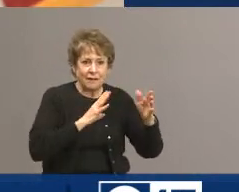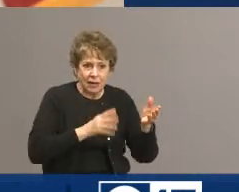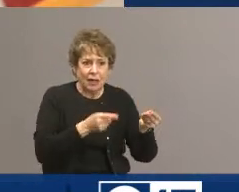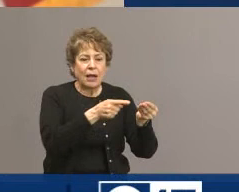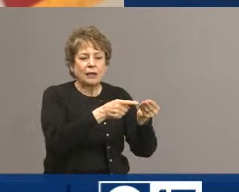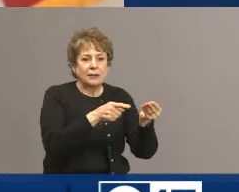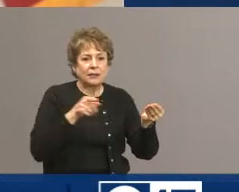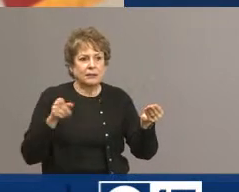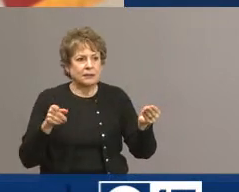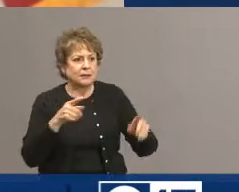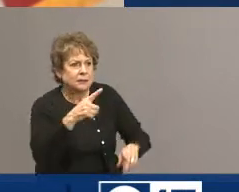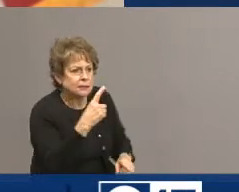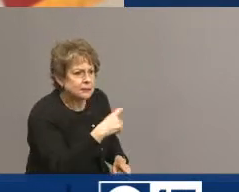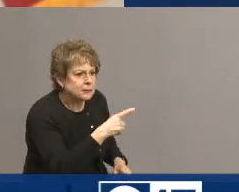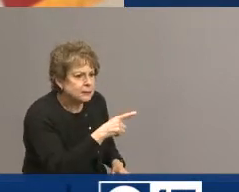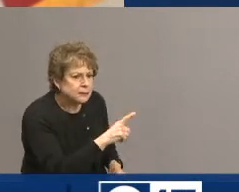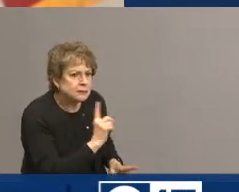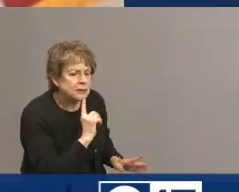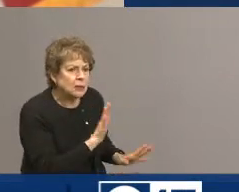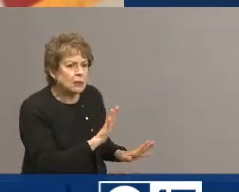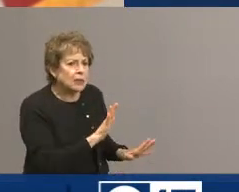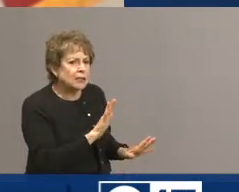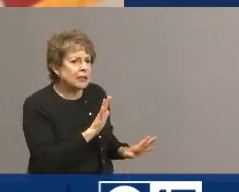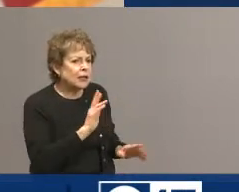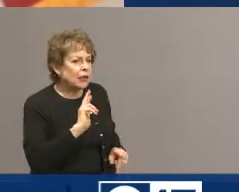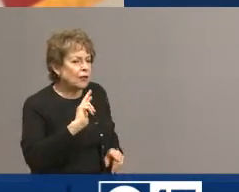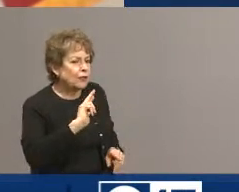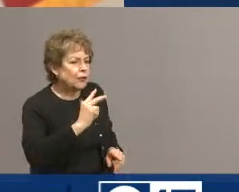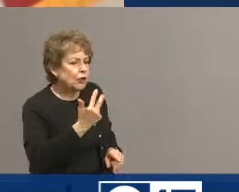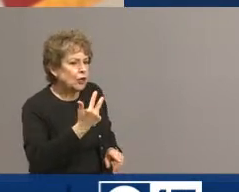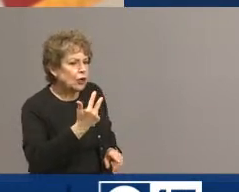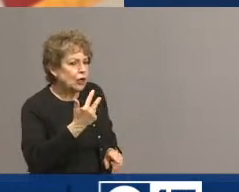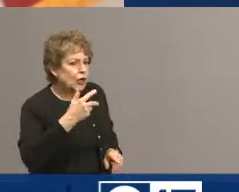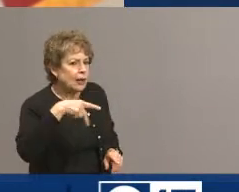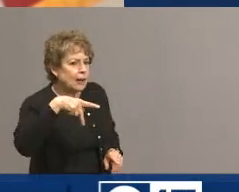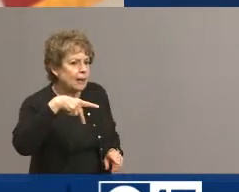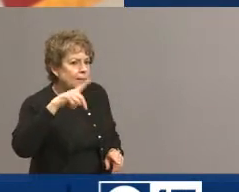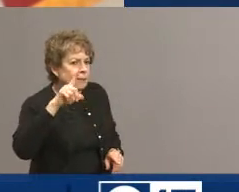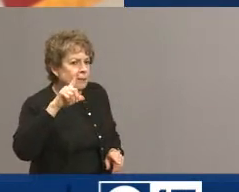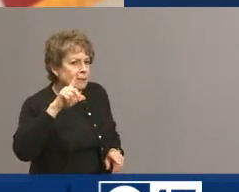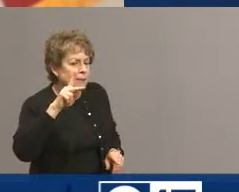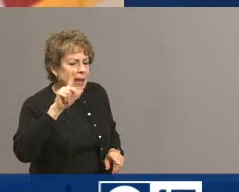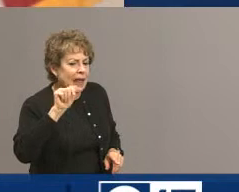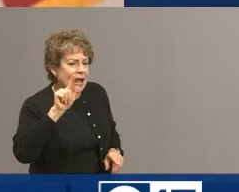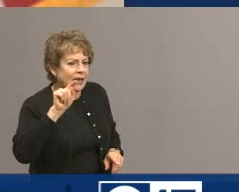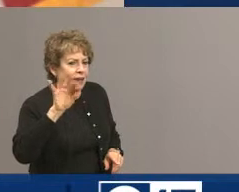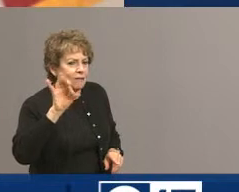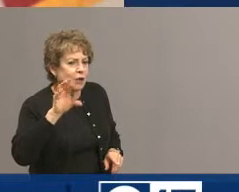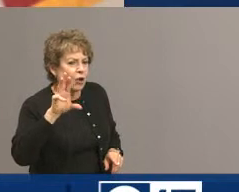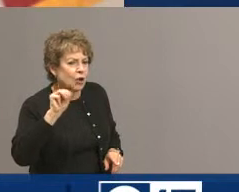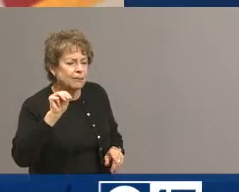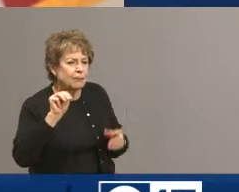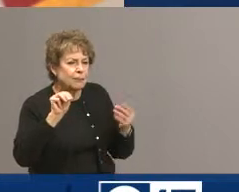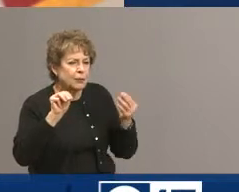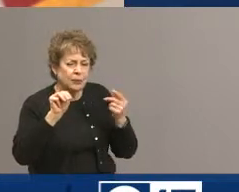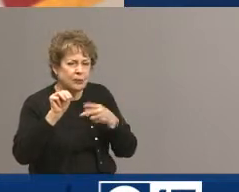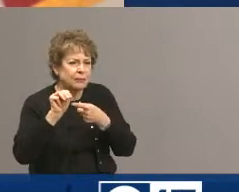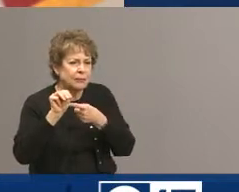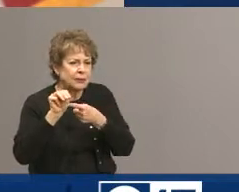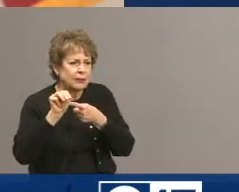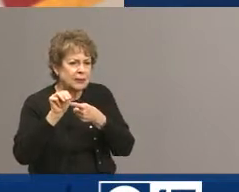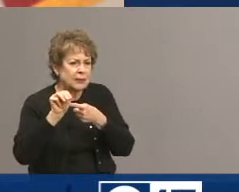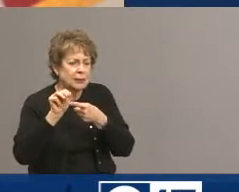be able to process up to 50,000 tests? Are you aware of what that platform is, and could you inform the people of the state what that is? So it's